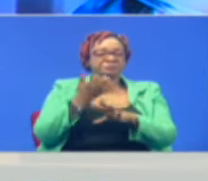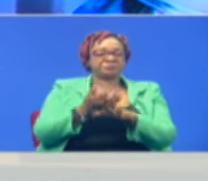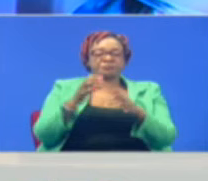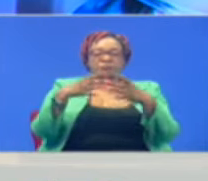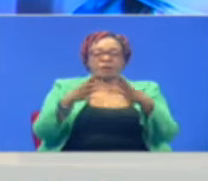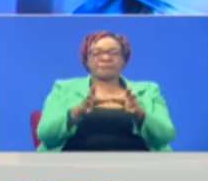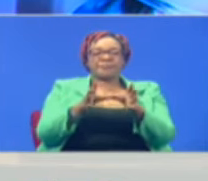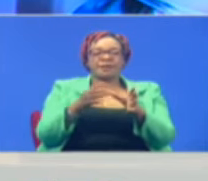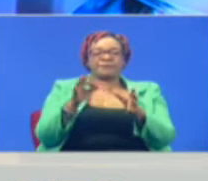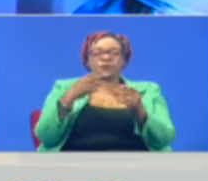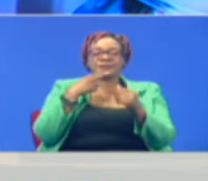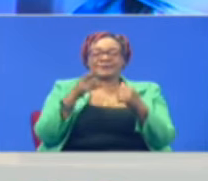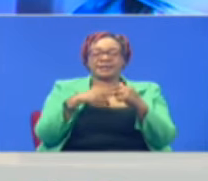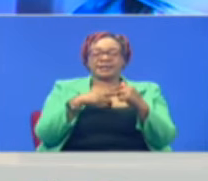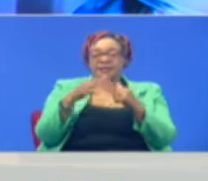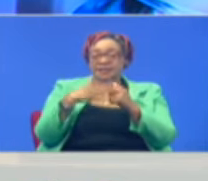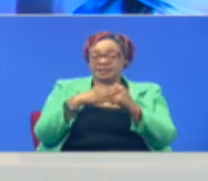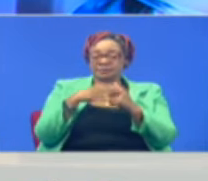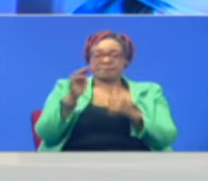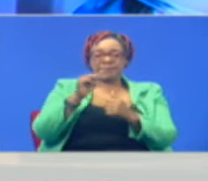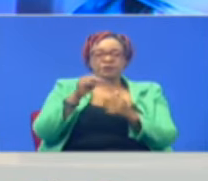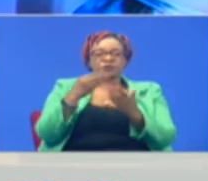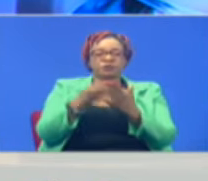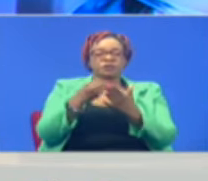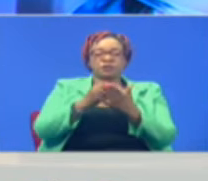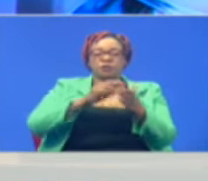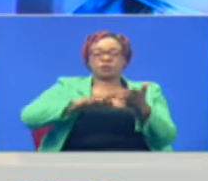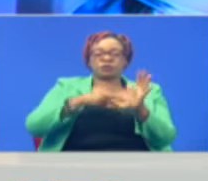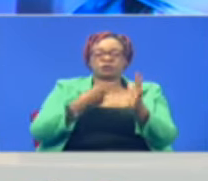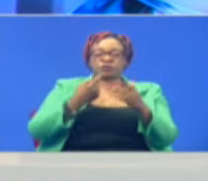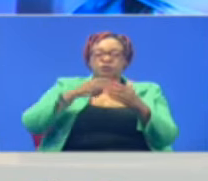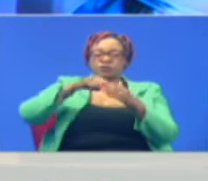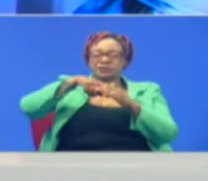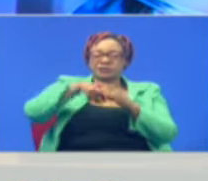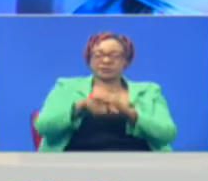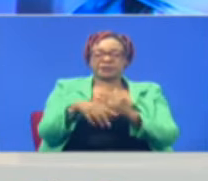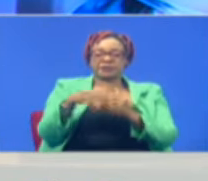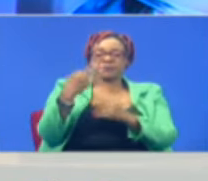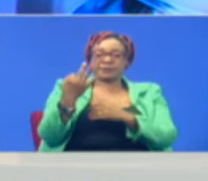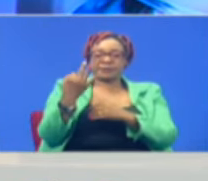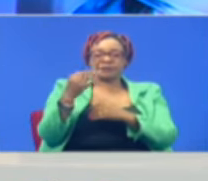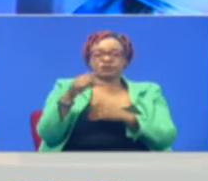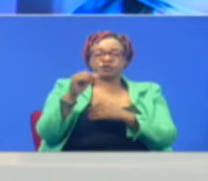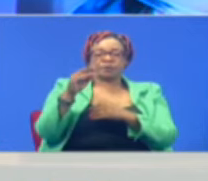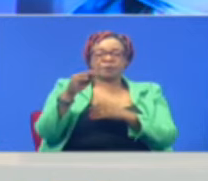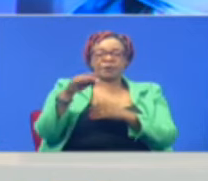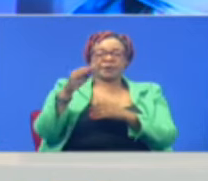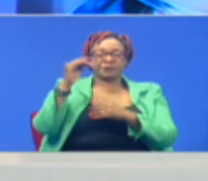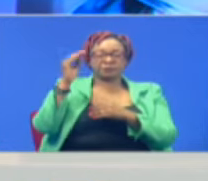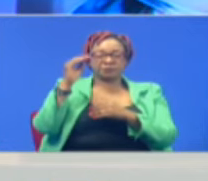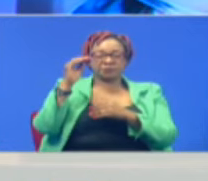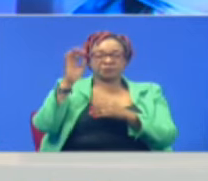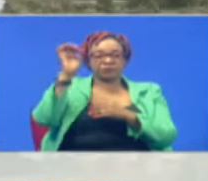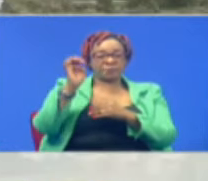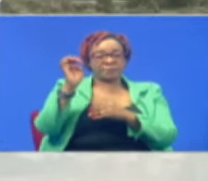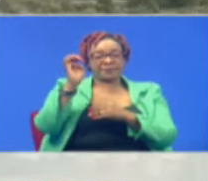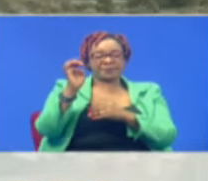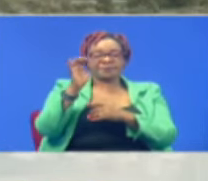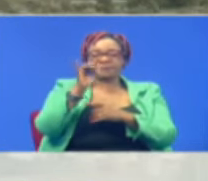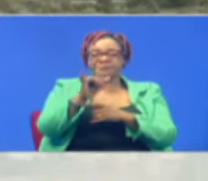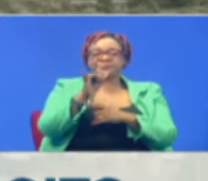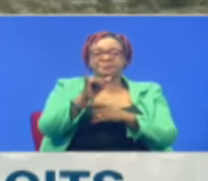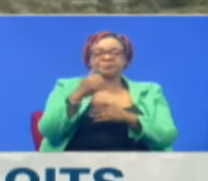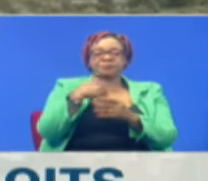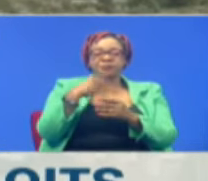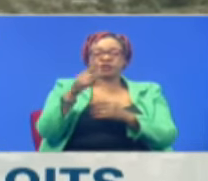securing over 709 million shilling contract to drill 3 geothermal wells in Djibouti. The deal with the Djiboutian Office of